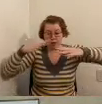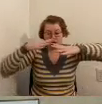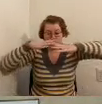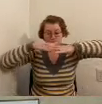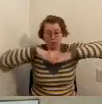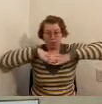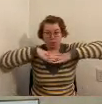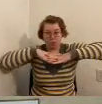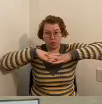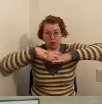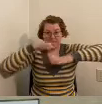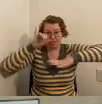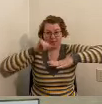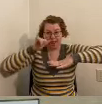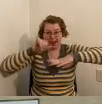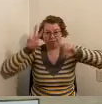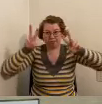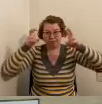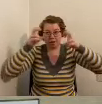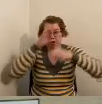called Beringia.